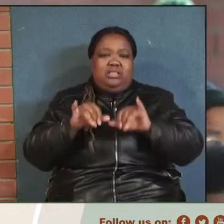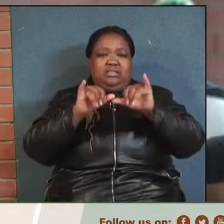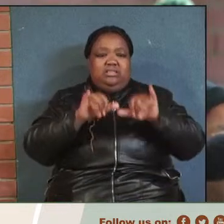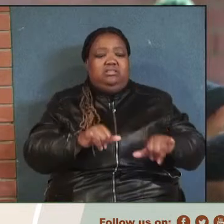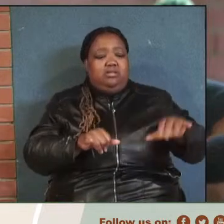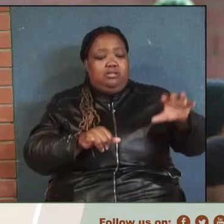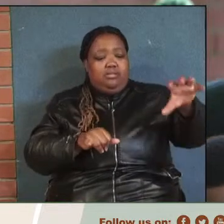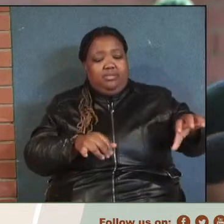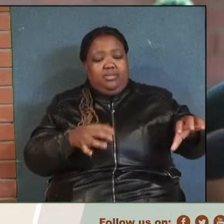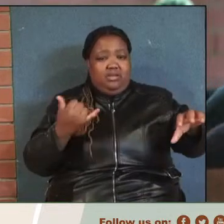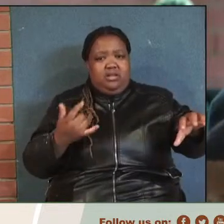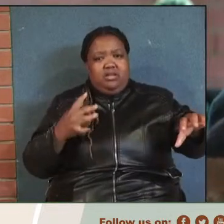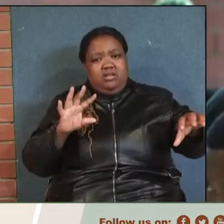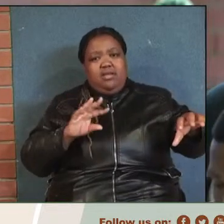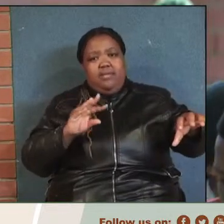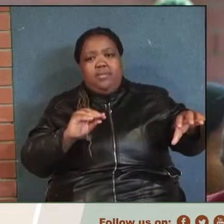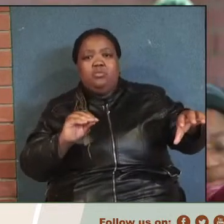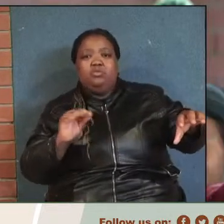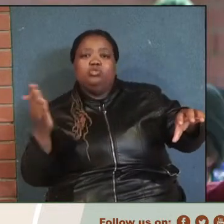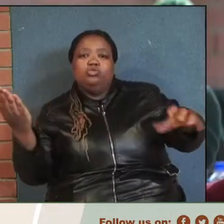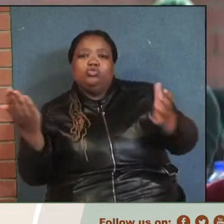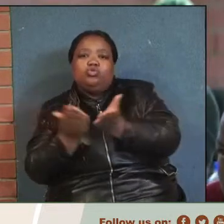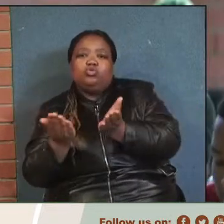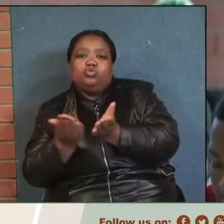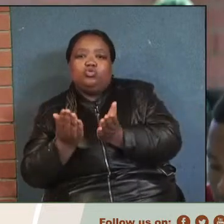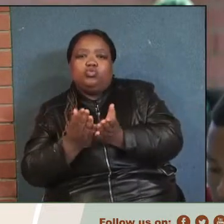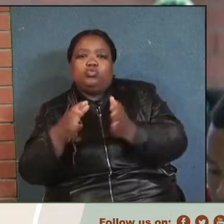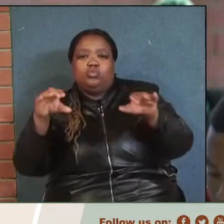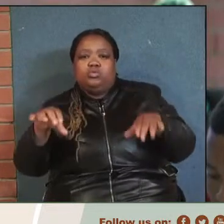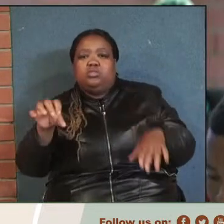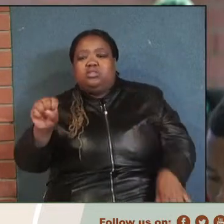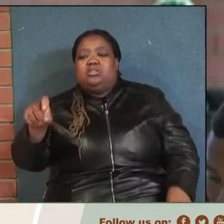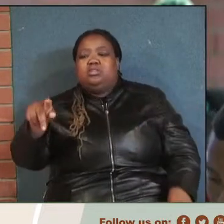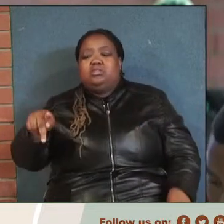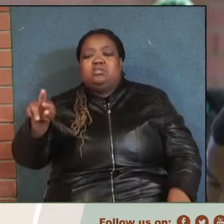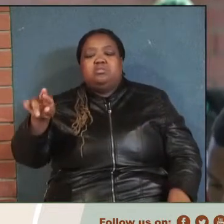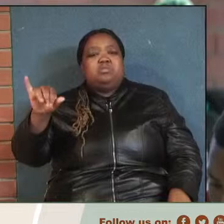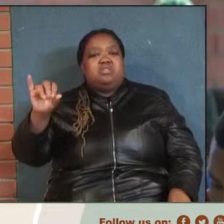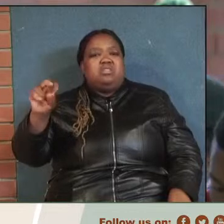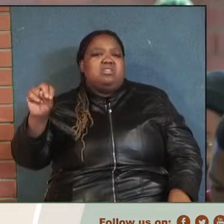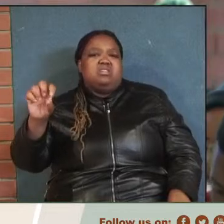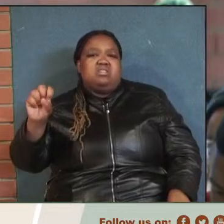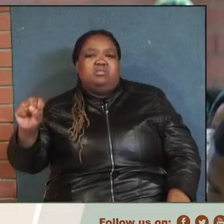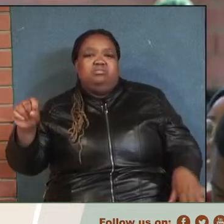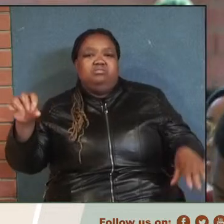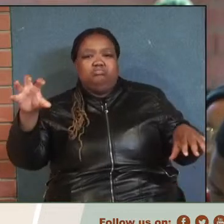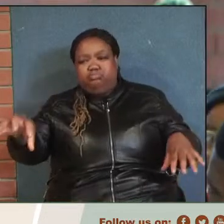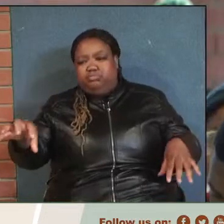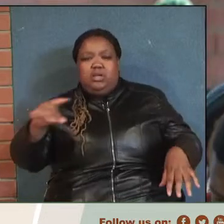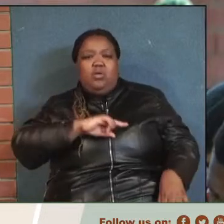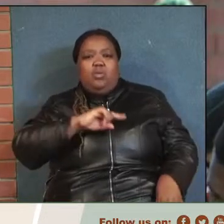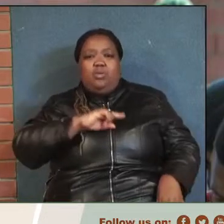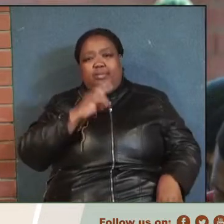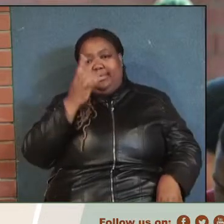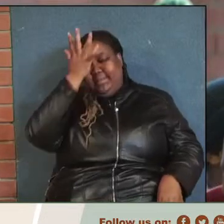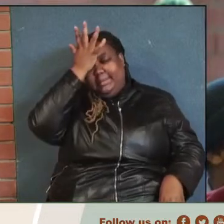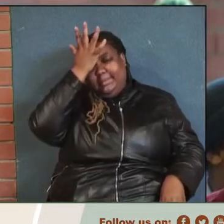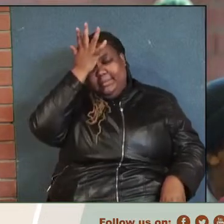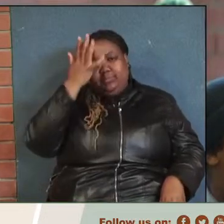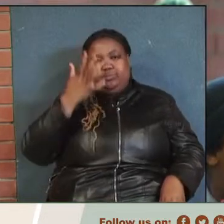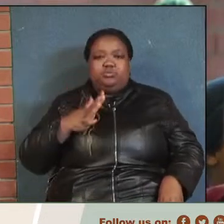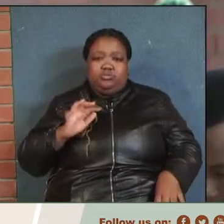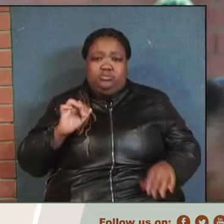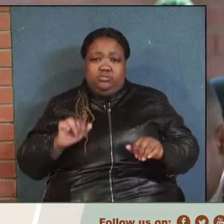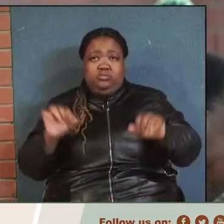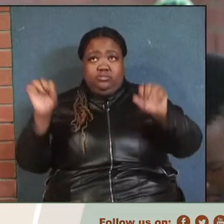to go to Springs because I want to do Setswana or Venda as my additional language. They will not even ask, because I mean the system will assign you to a